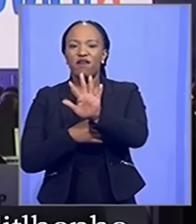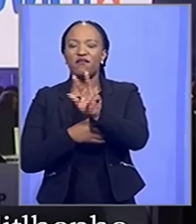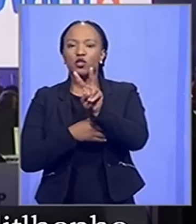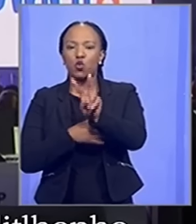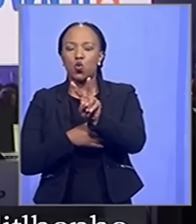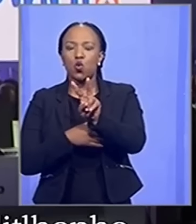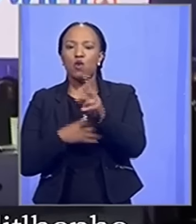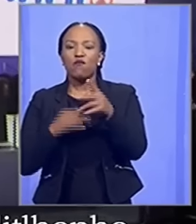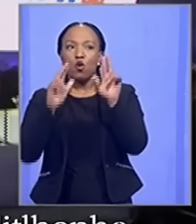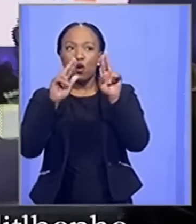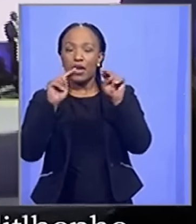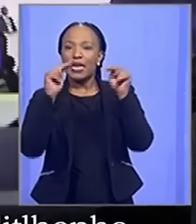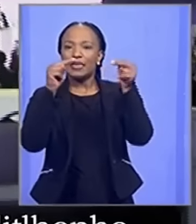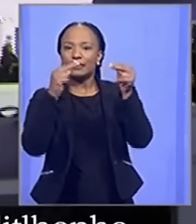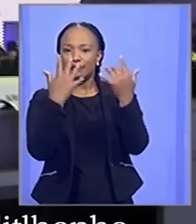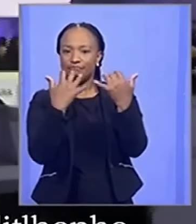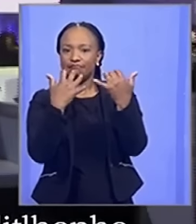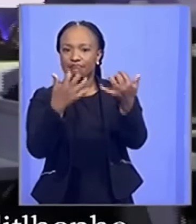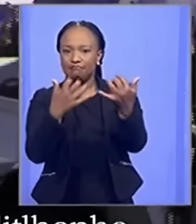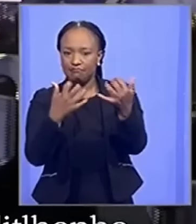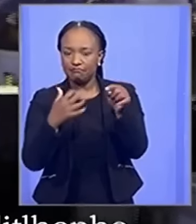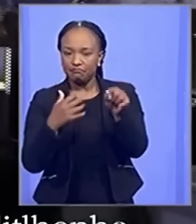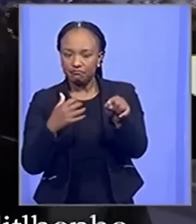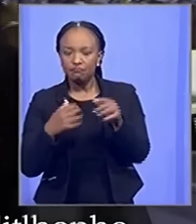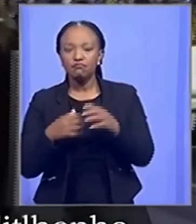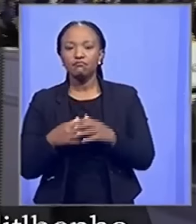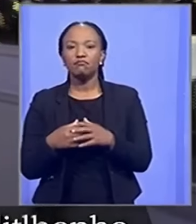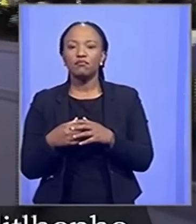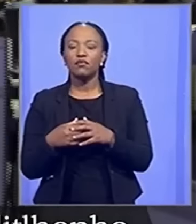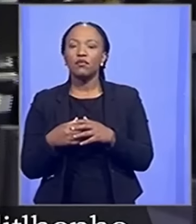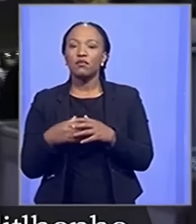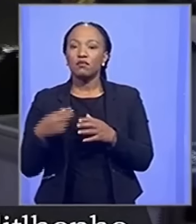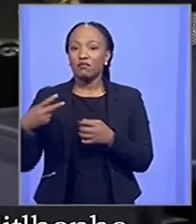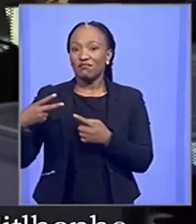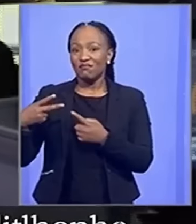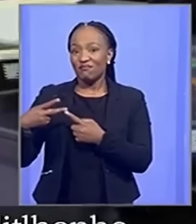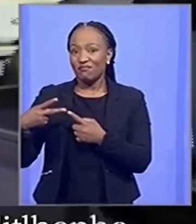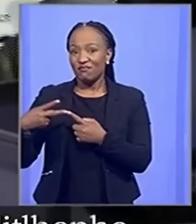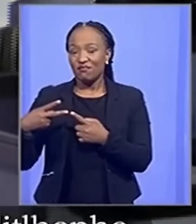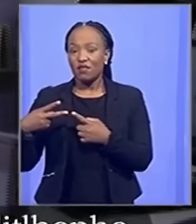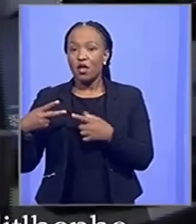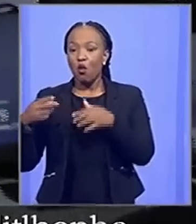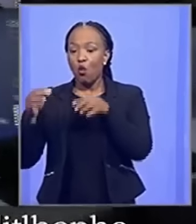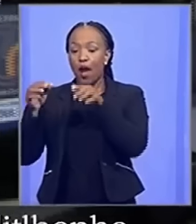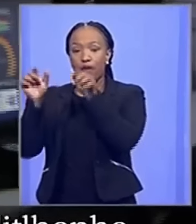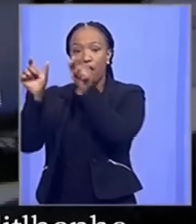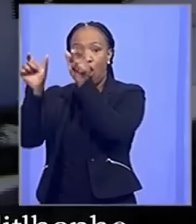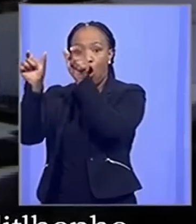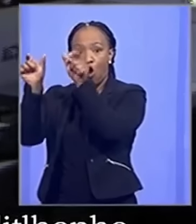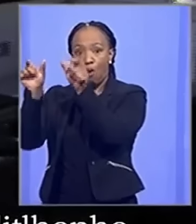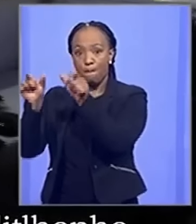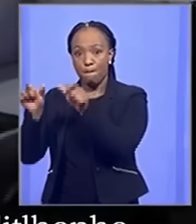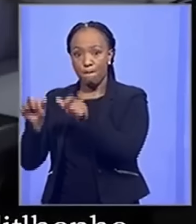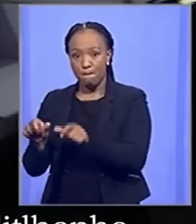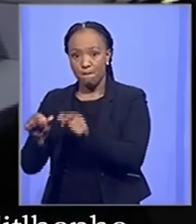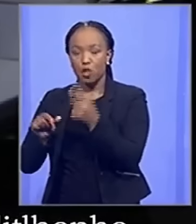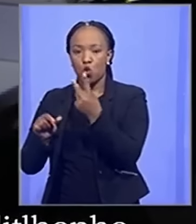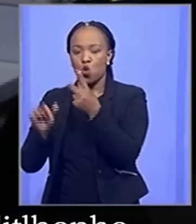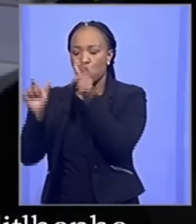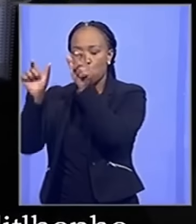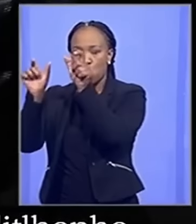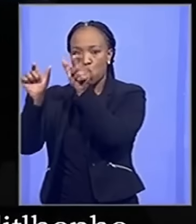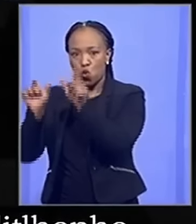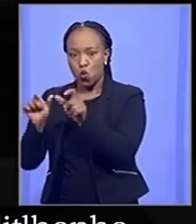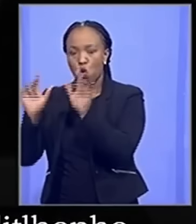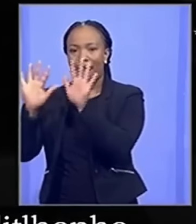ko National Assembly. E tlabe e le ballot ya dikolomo di le pedi, and e tlabe e le